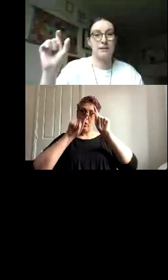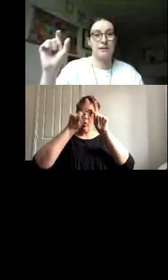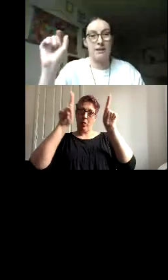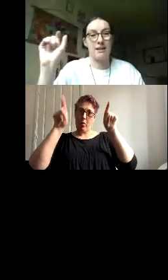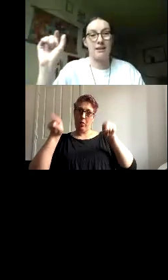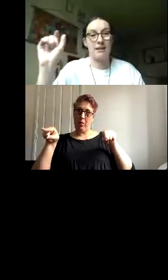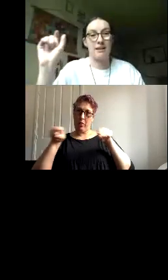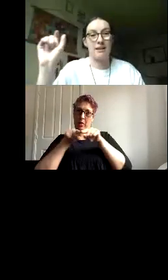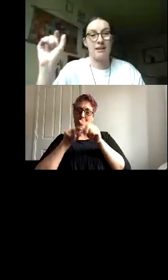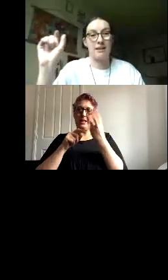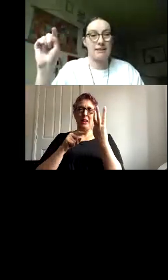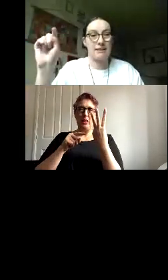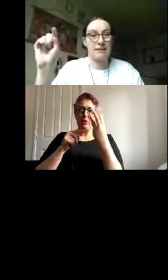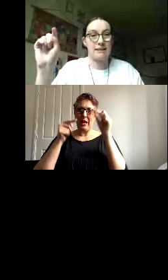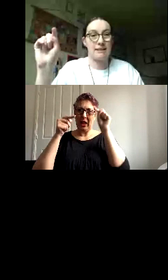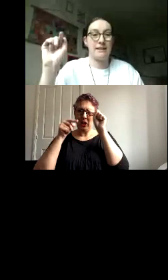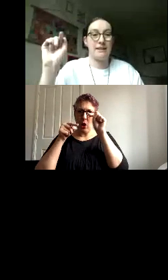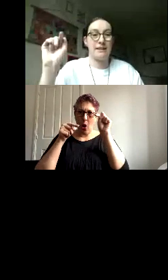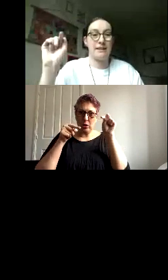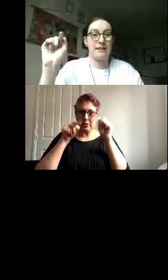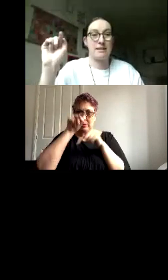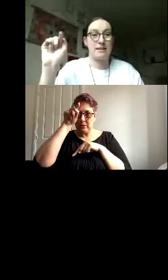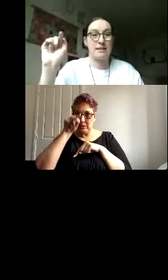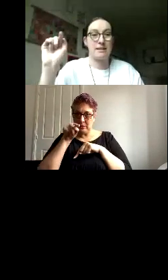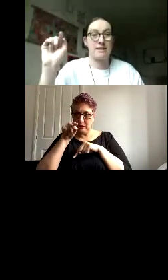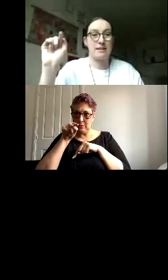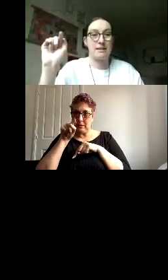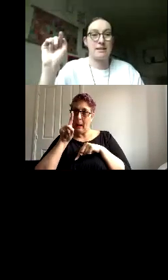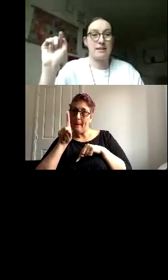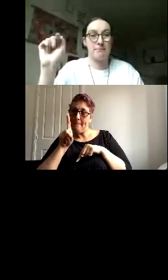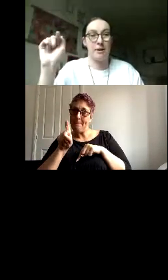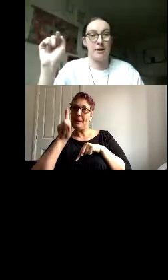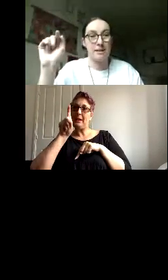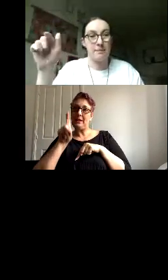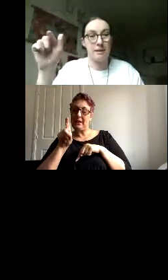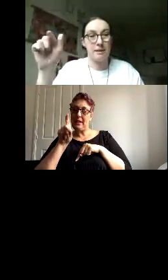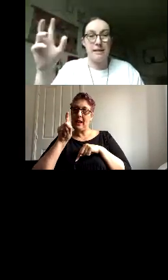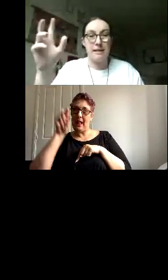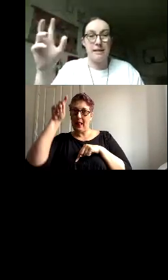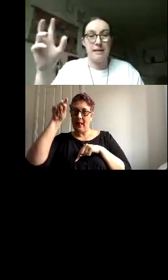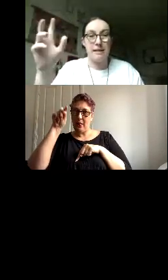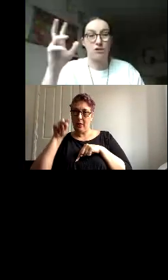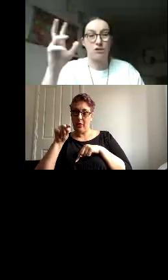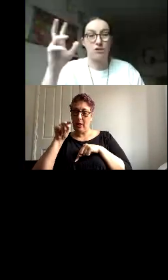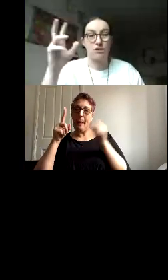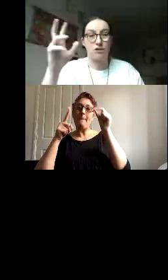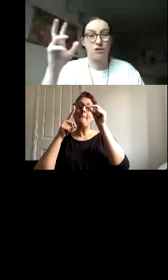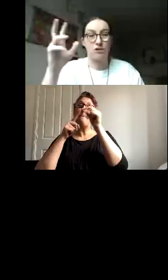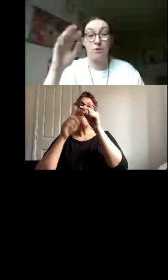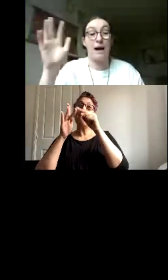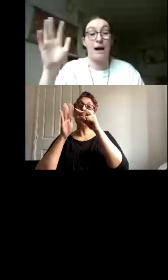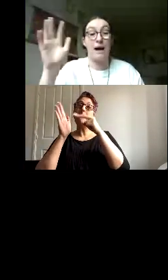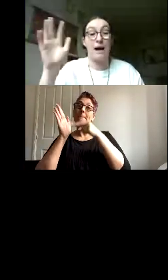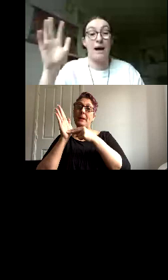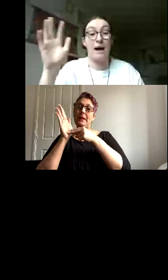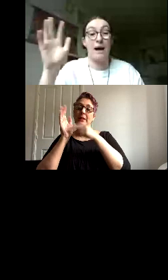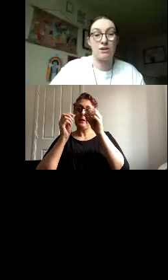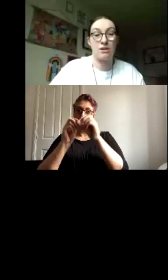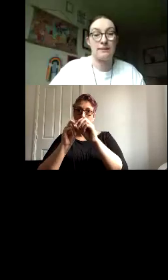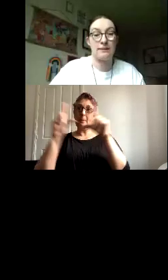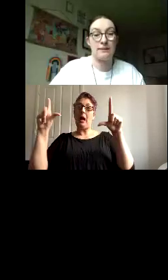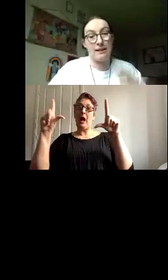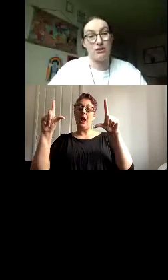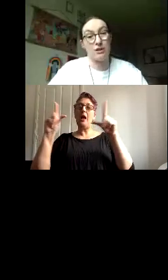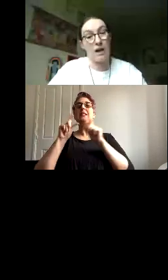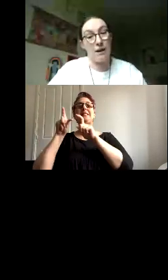should get 3 little dots, and then you can press pin participant. That means her video should stay up throughout the